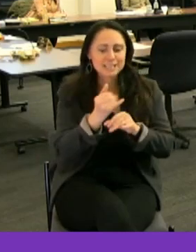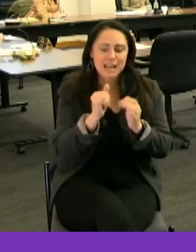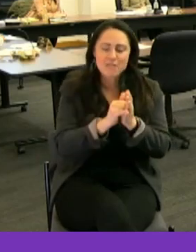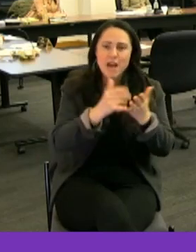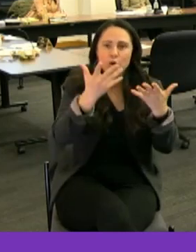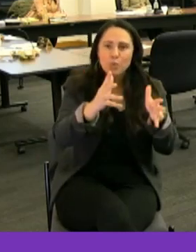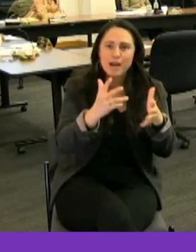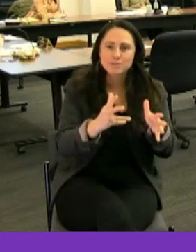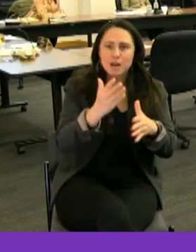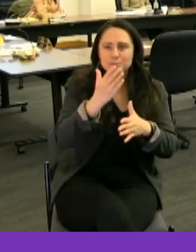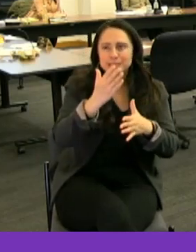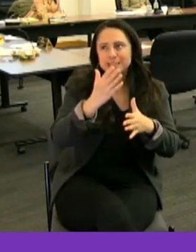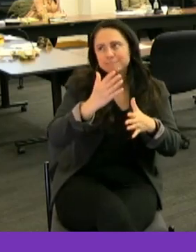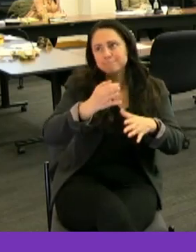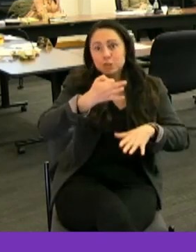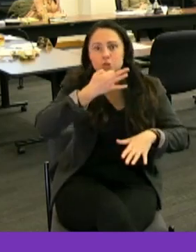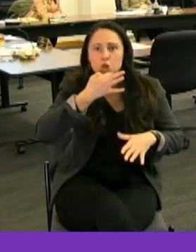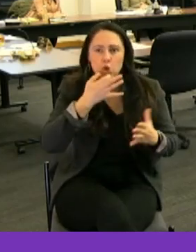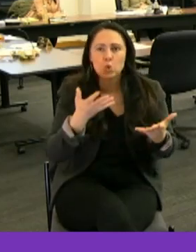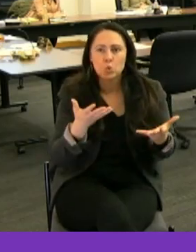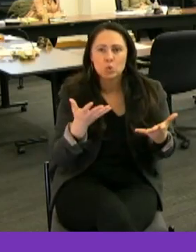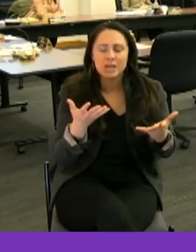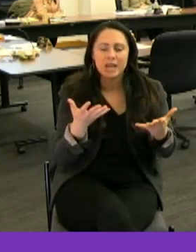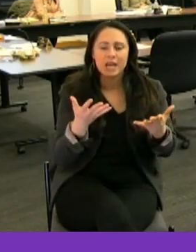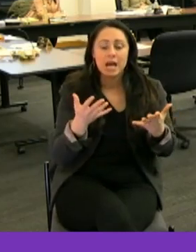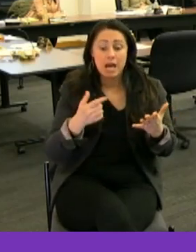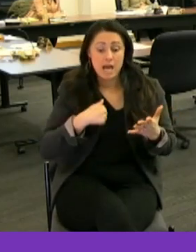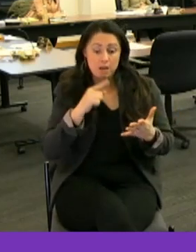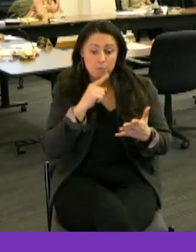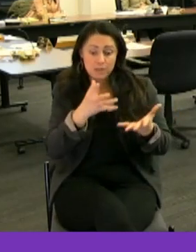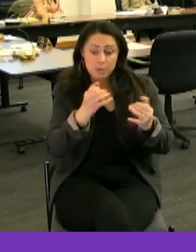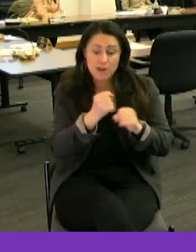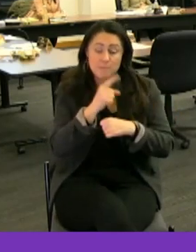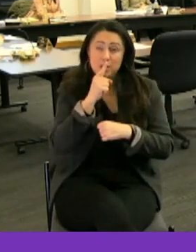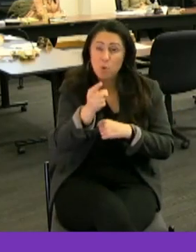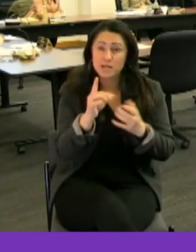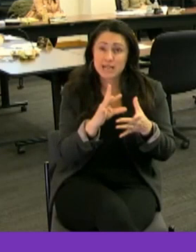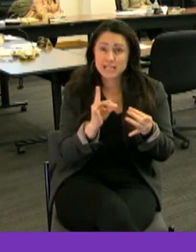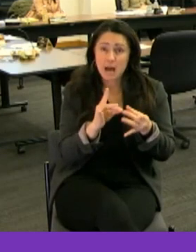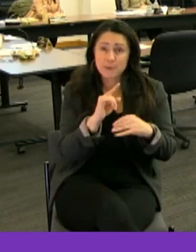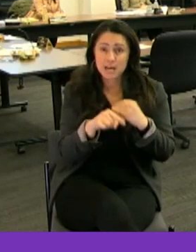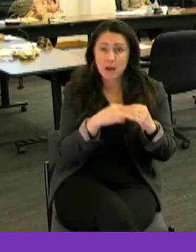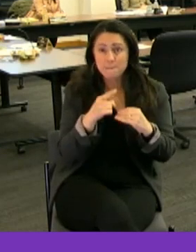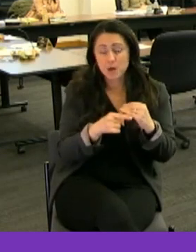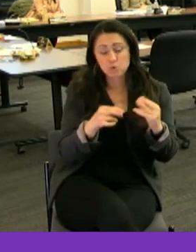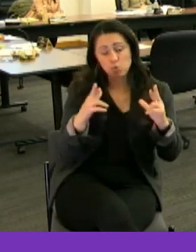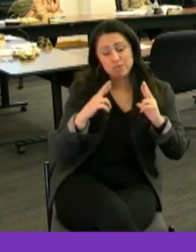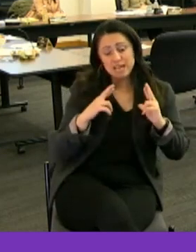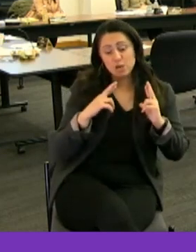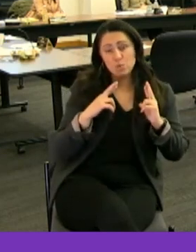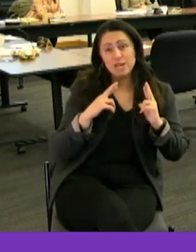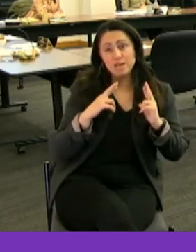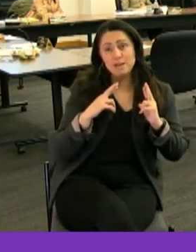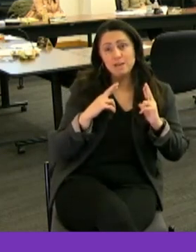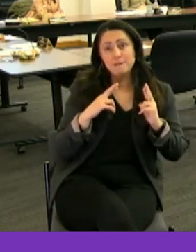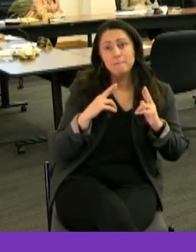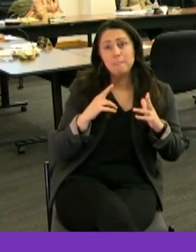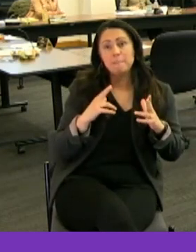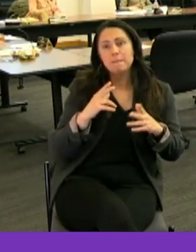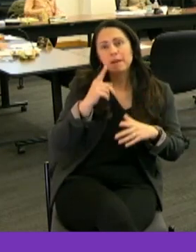wrapped up sometime relatively soon. I do want to make one comment about retiree Libby